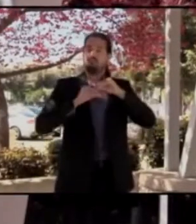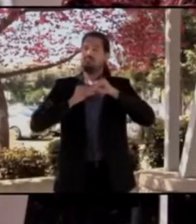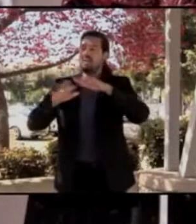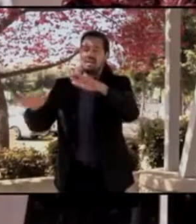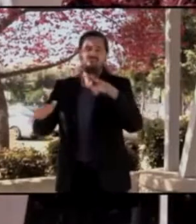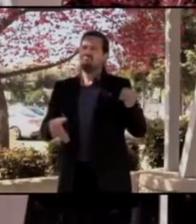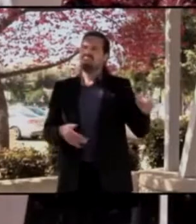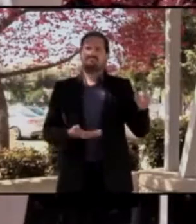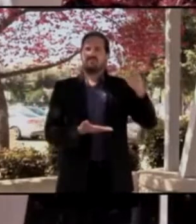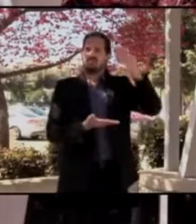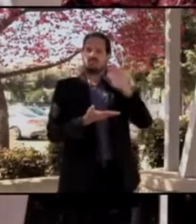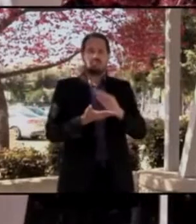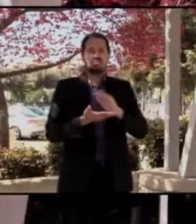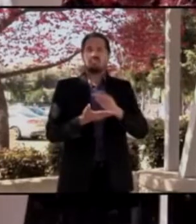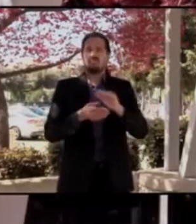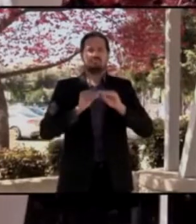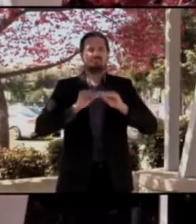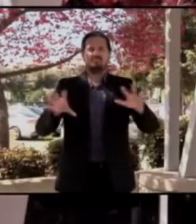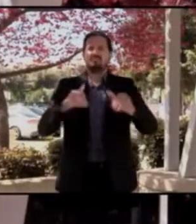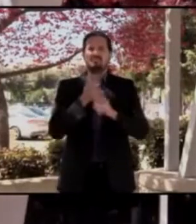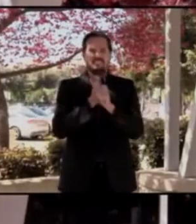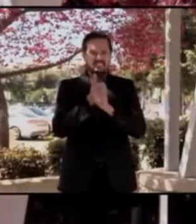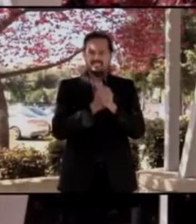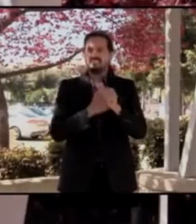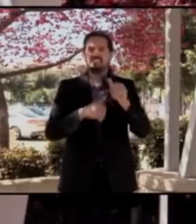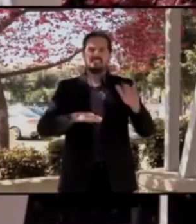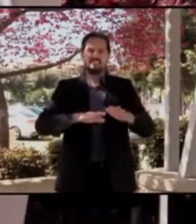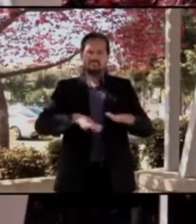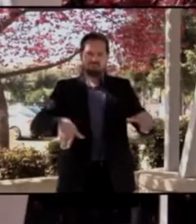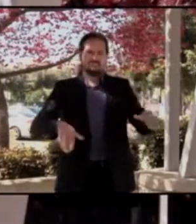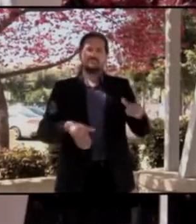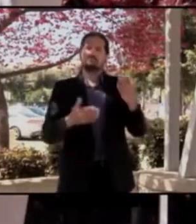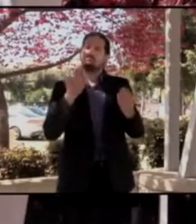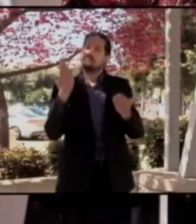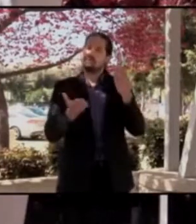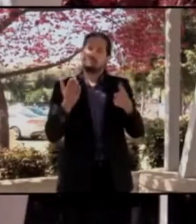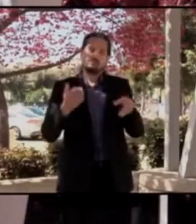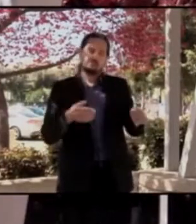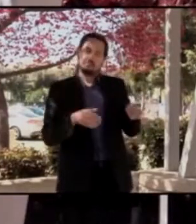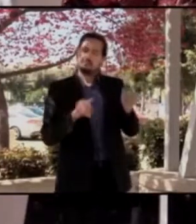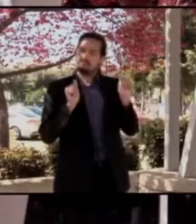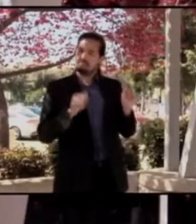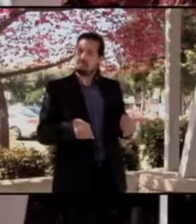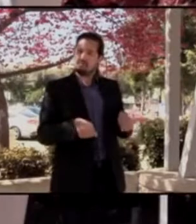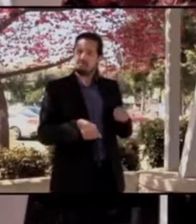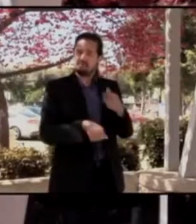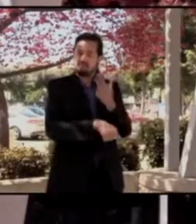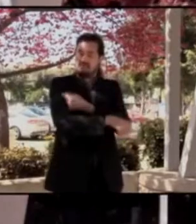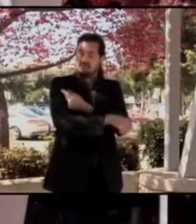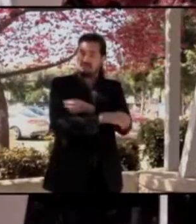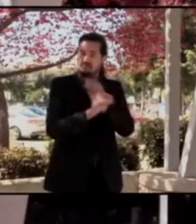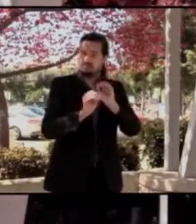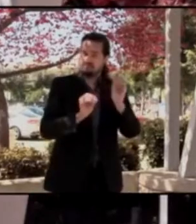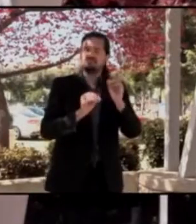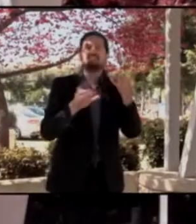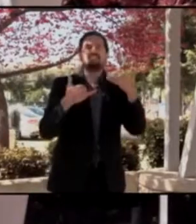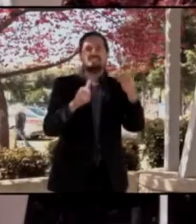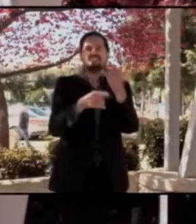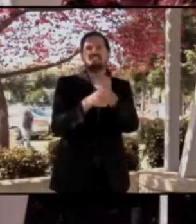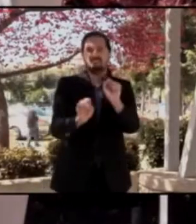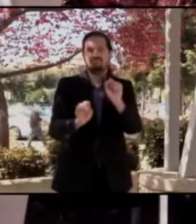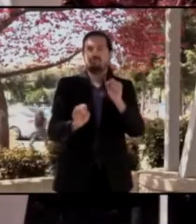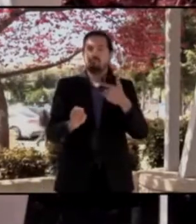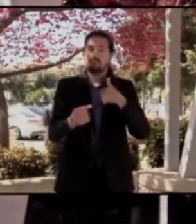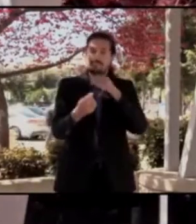more okay that they're not eligible to be vaccinated. So I don't have a definite number. Dr. Marty?